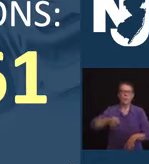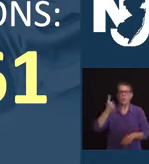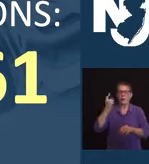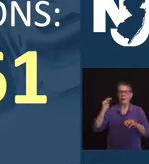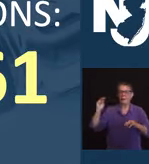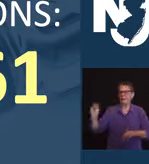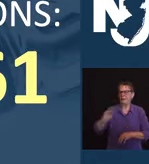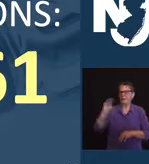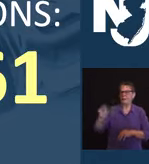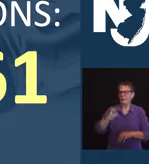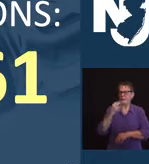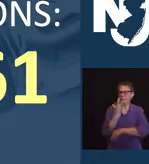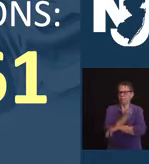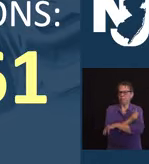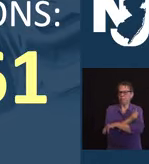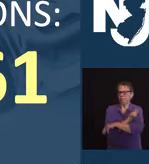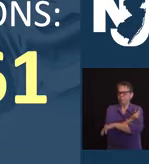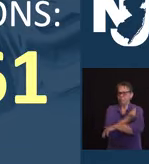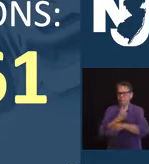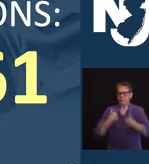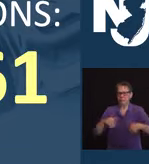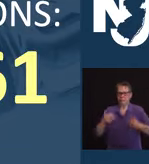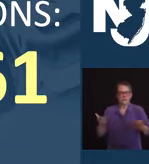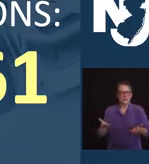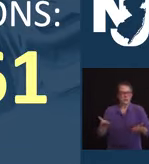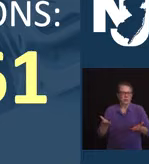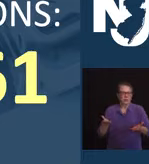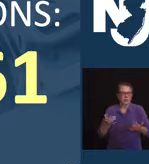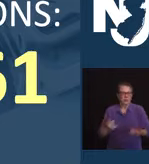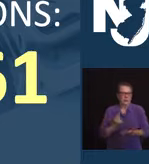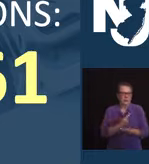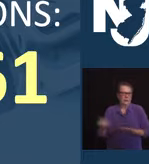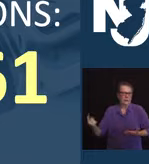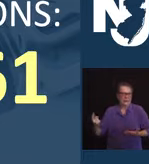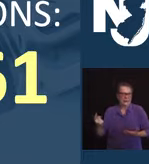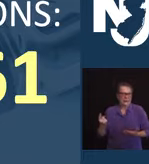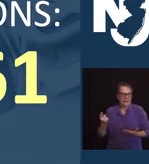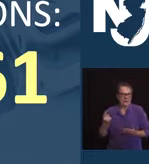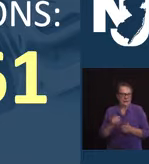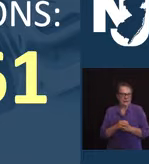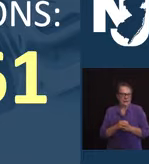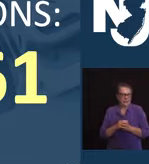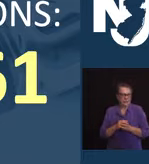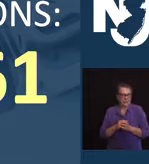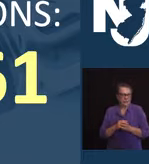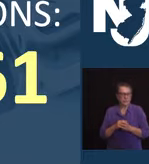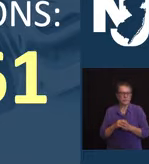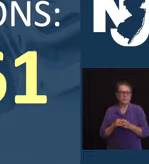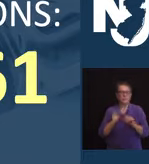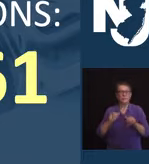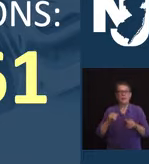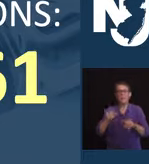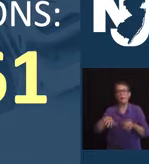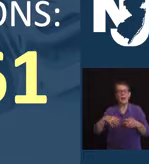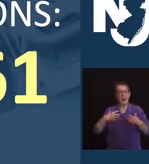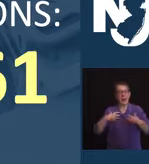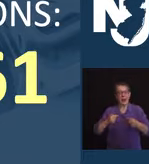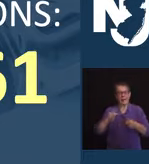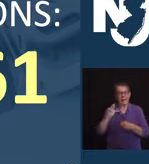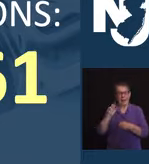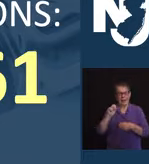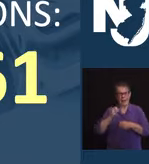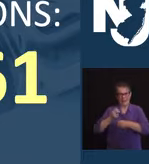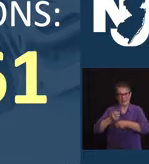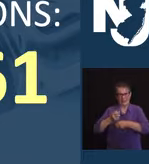have to give a shout out to all of our health care system partners, the All Hazards Incident Management Team, the New Jersey